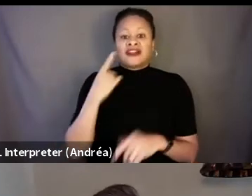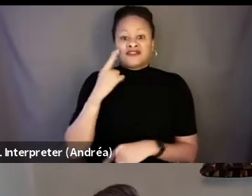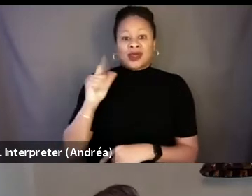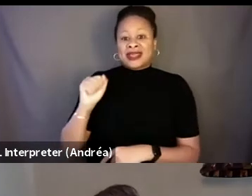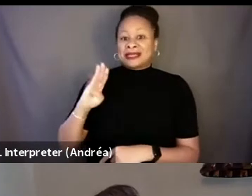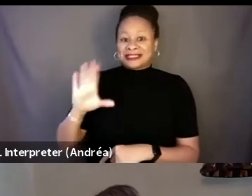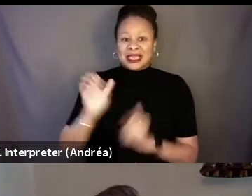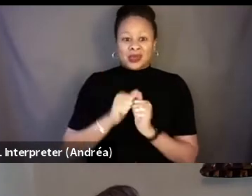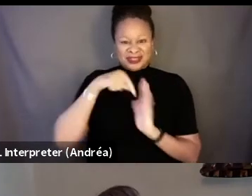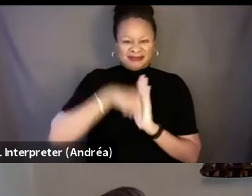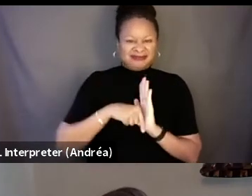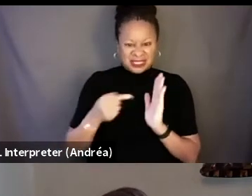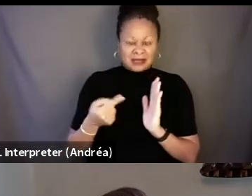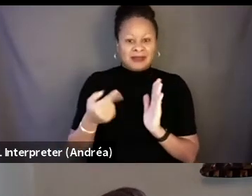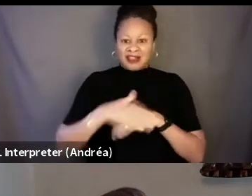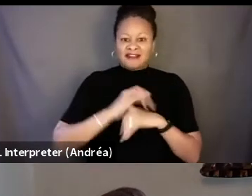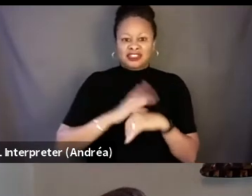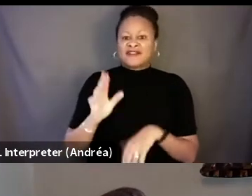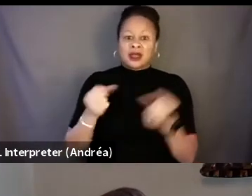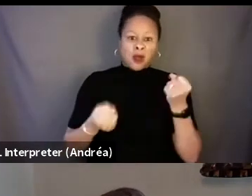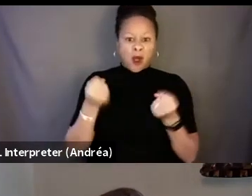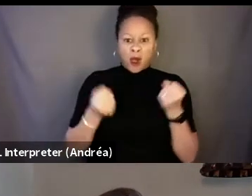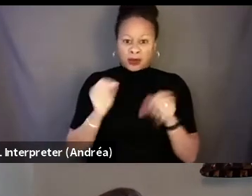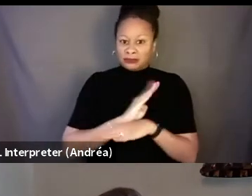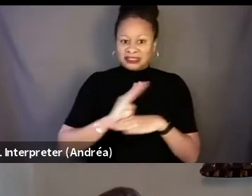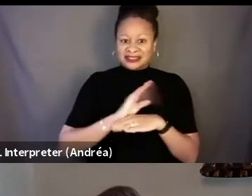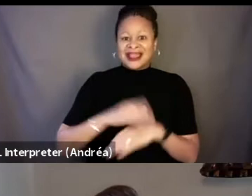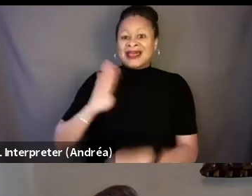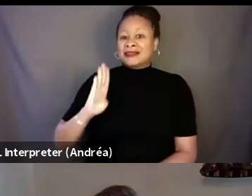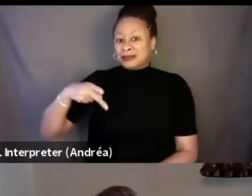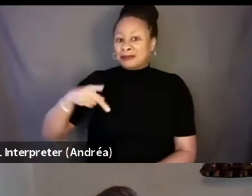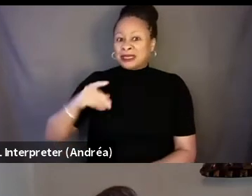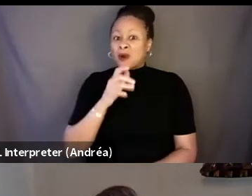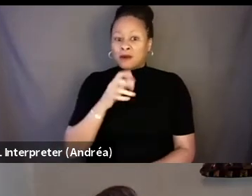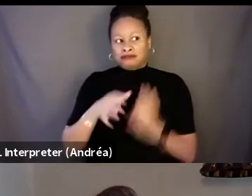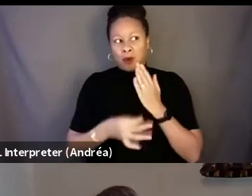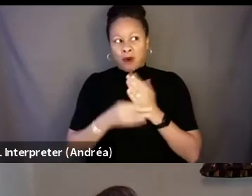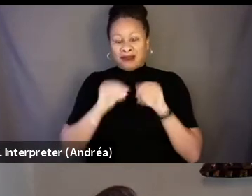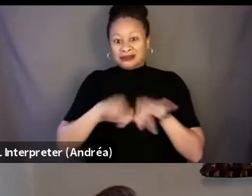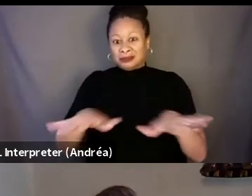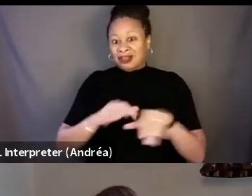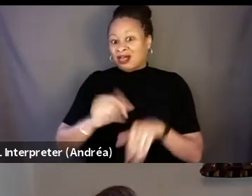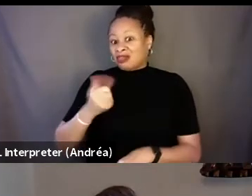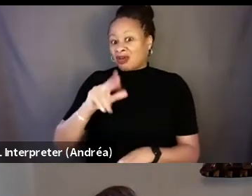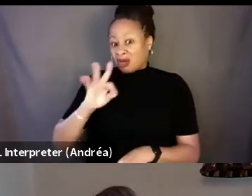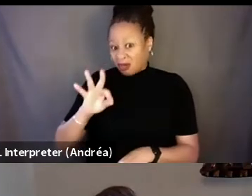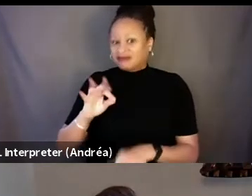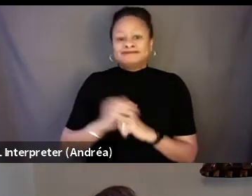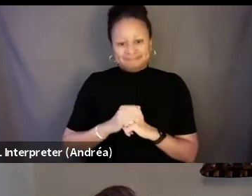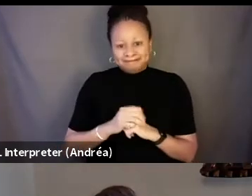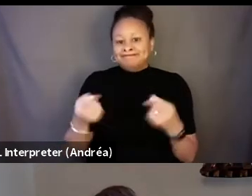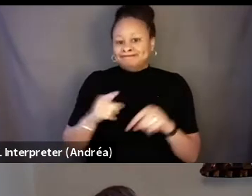the US auto industry, the impact of the BP oil spill in the Gulf, and other issues.